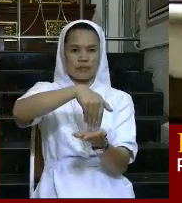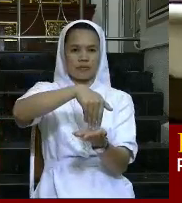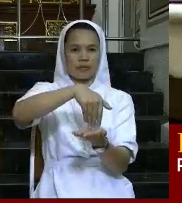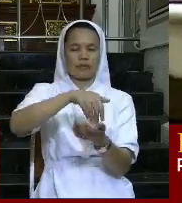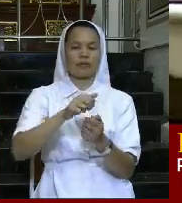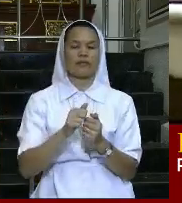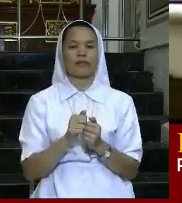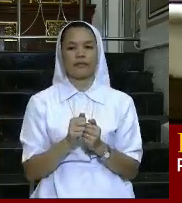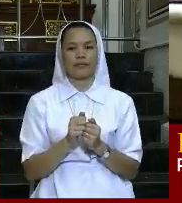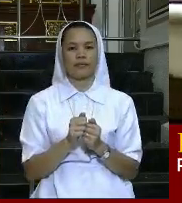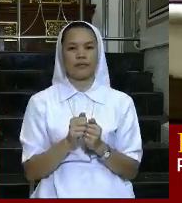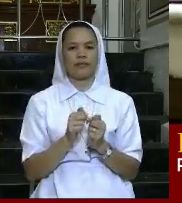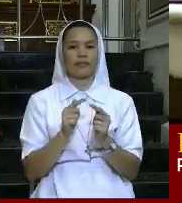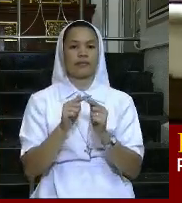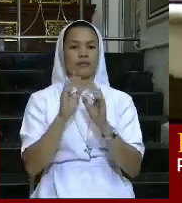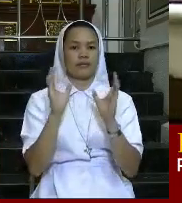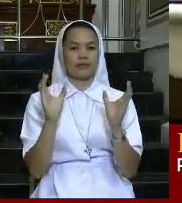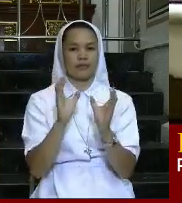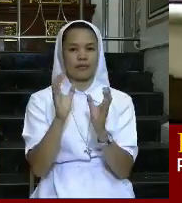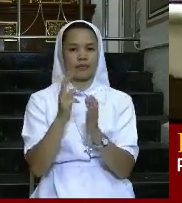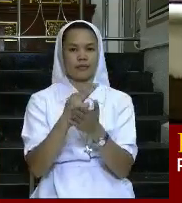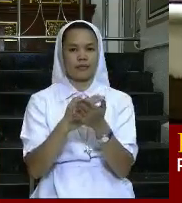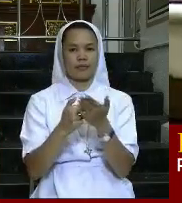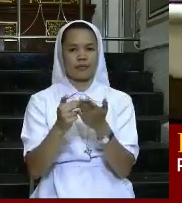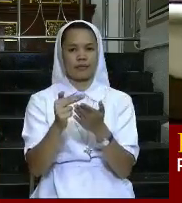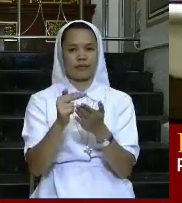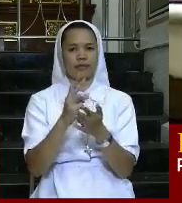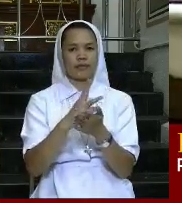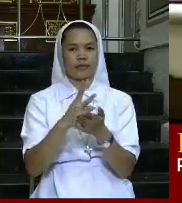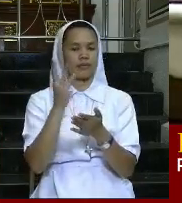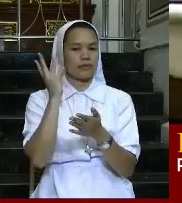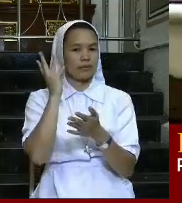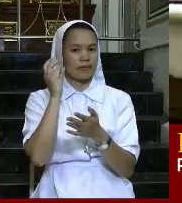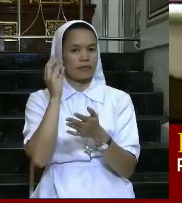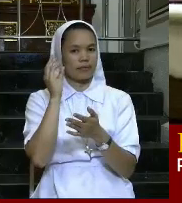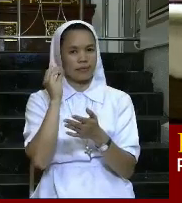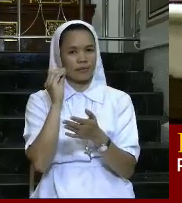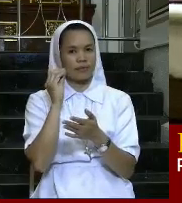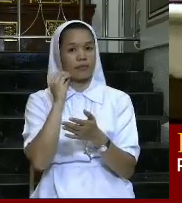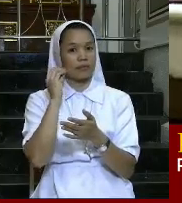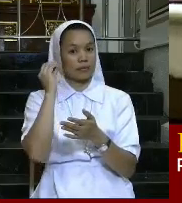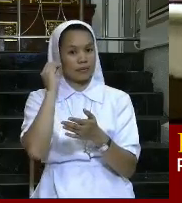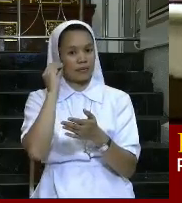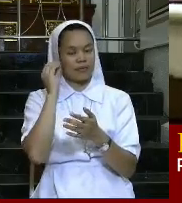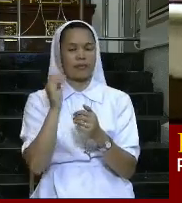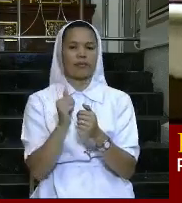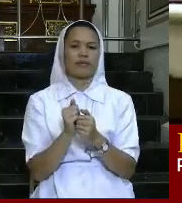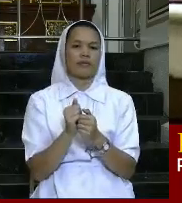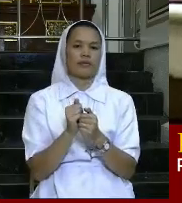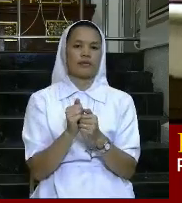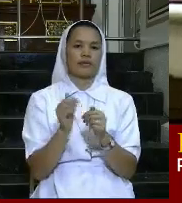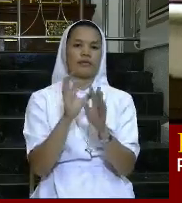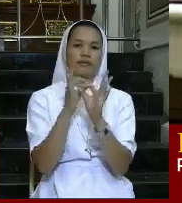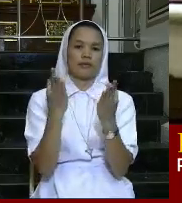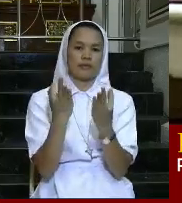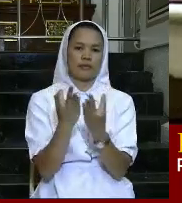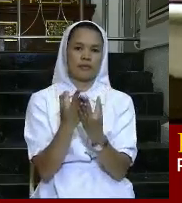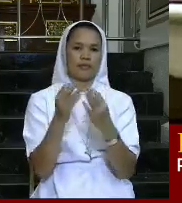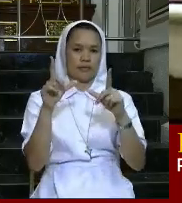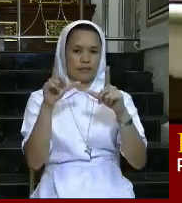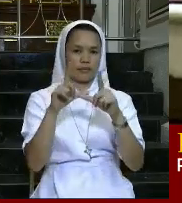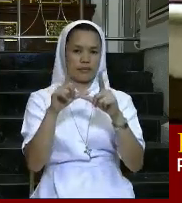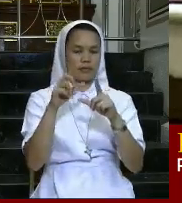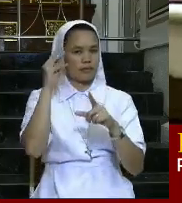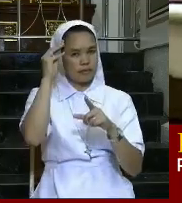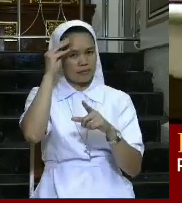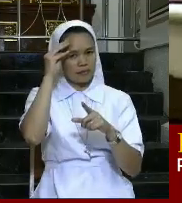Though we celebrate Holy Week in our homes, with our families, and with certain liturgical